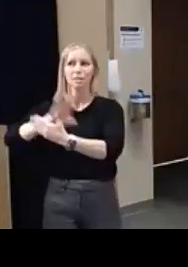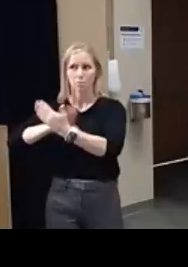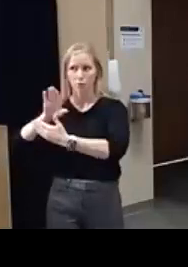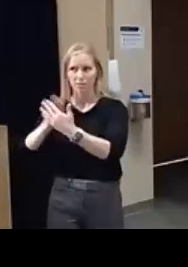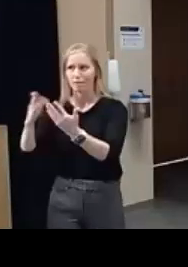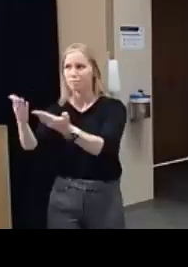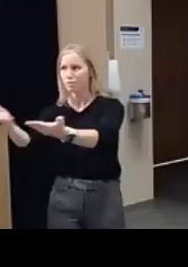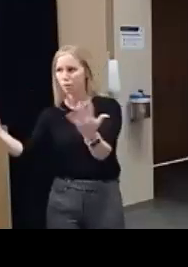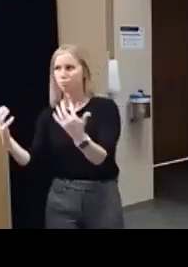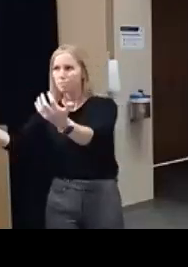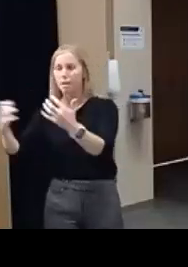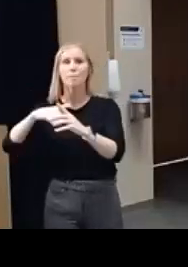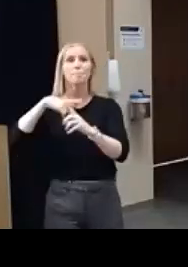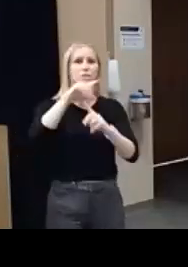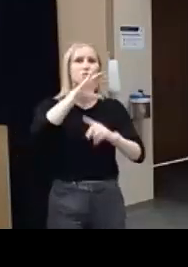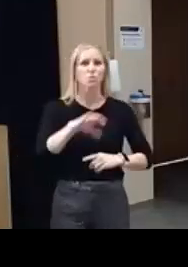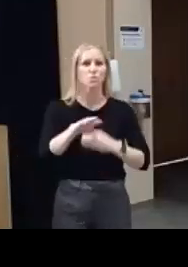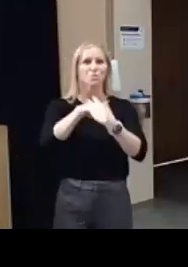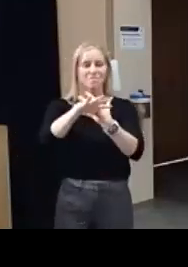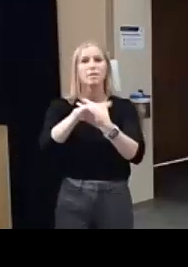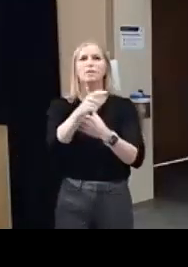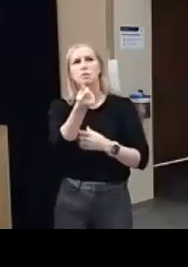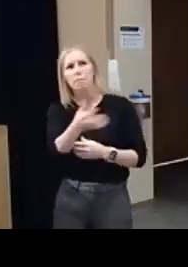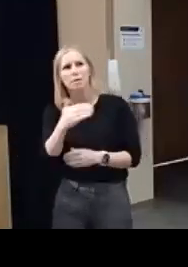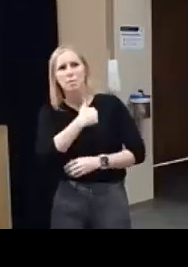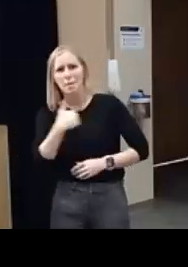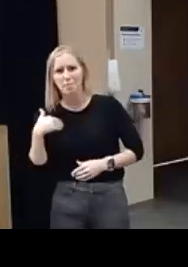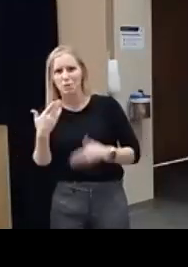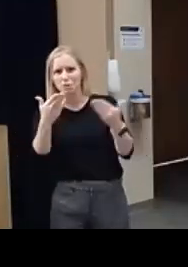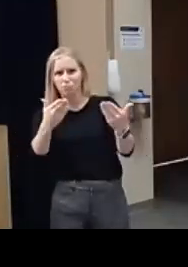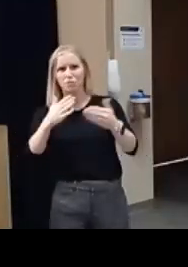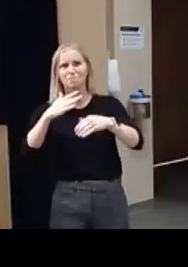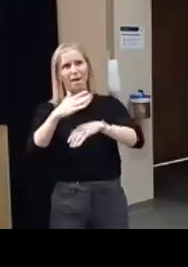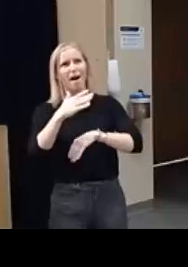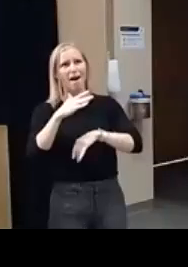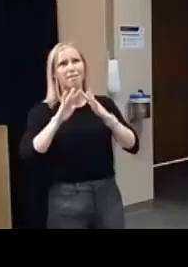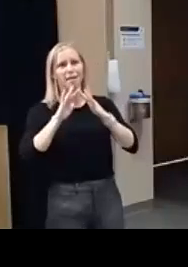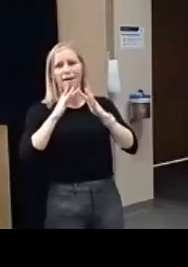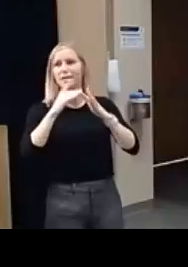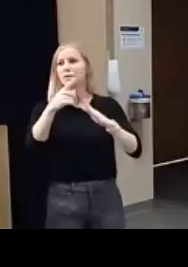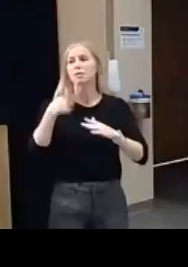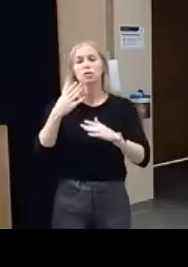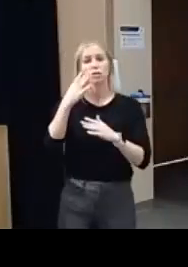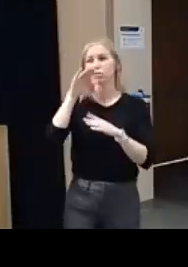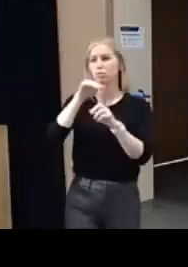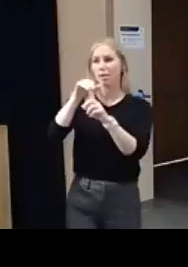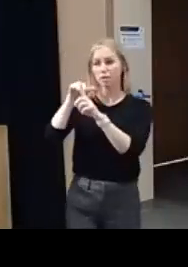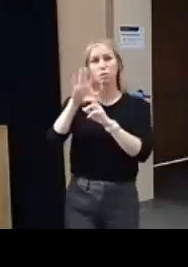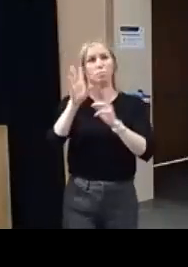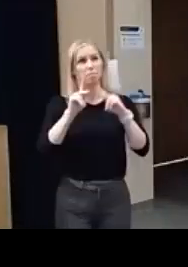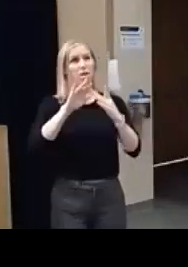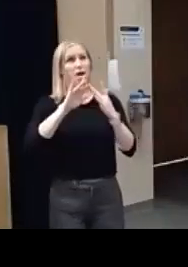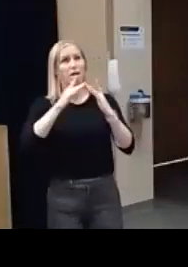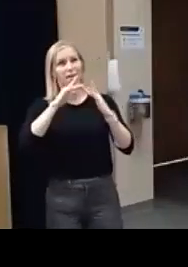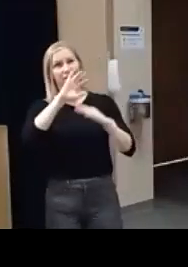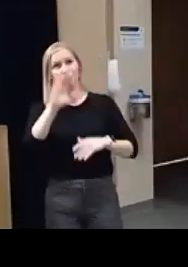via Zoom. We have a number of members who are online, and just to refresh those who are online,